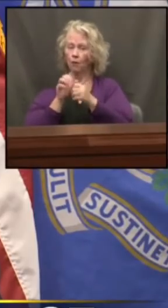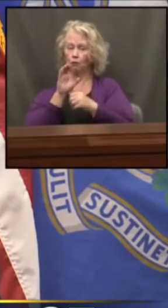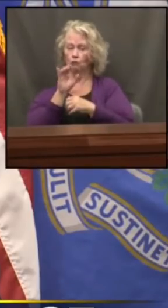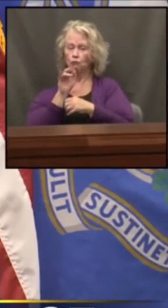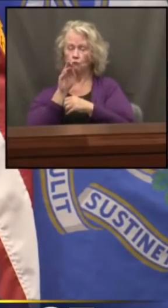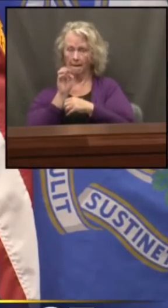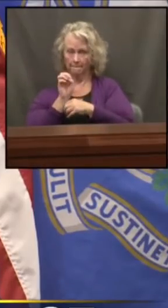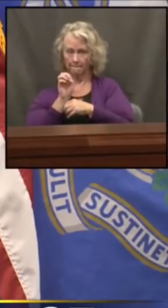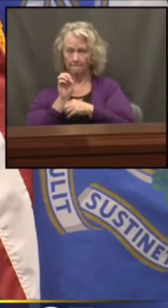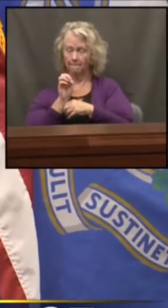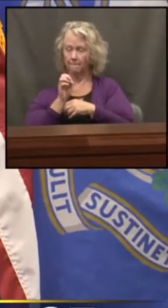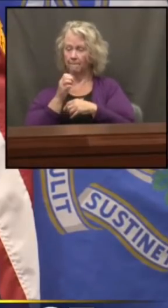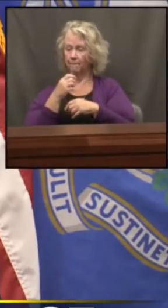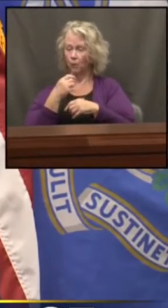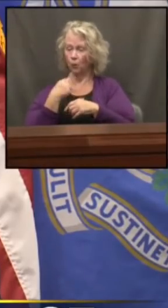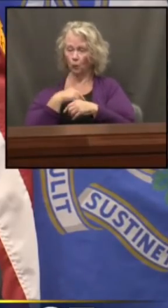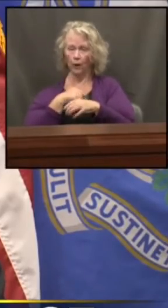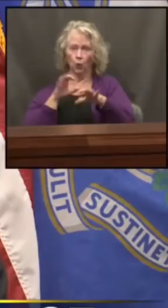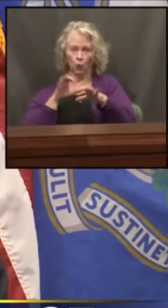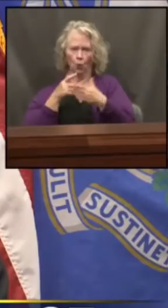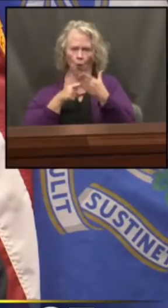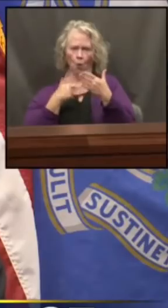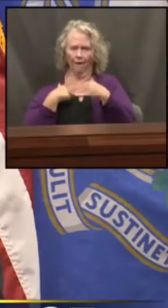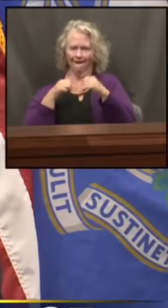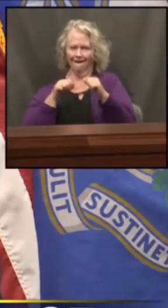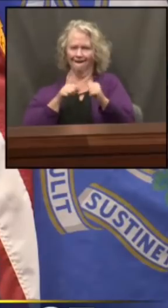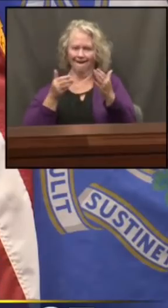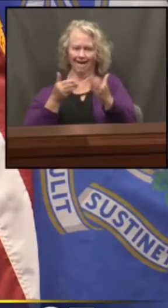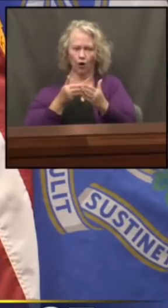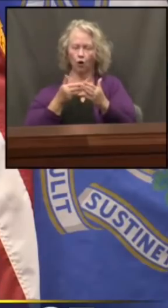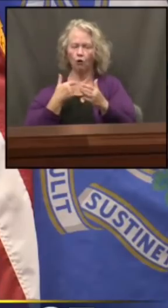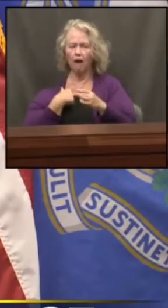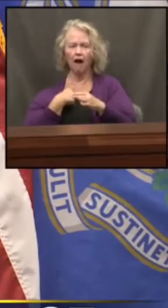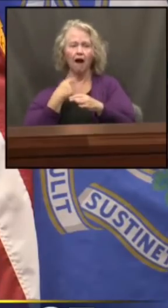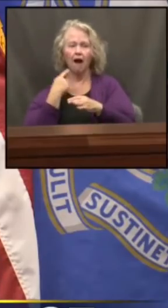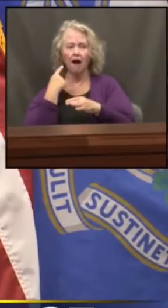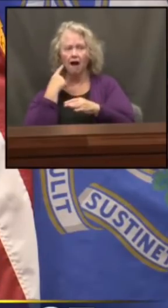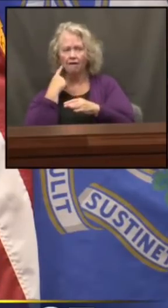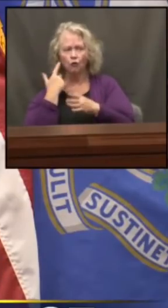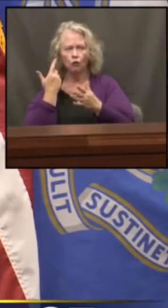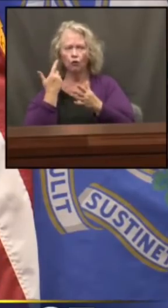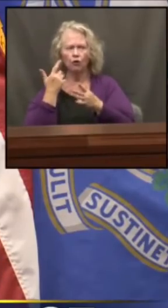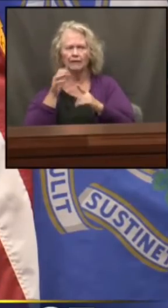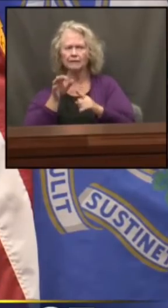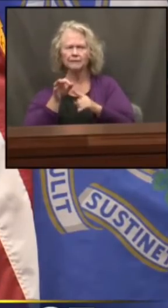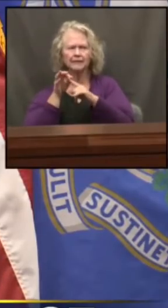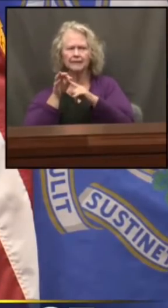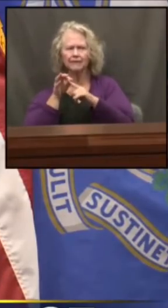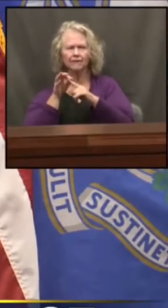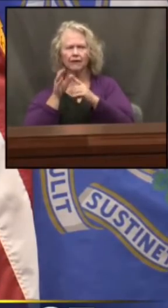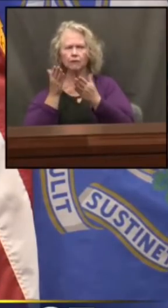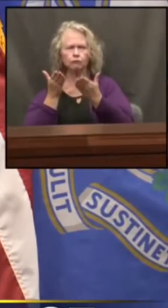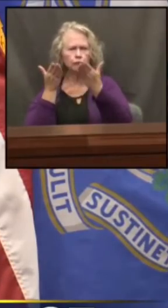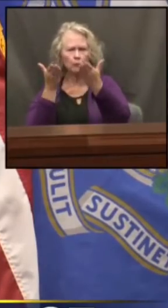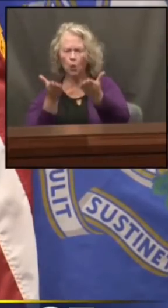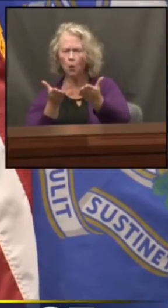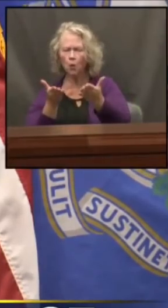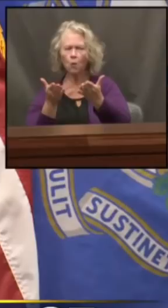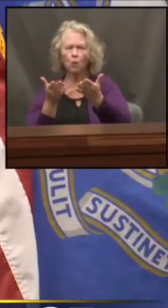do here. I haven't heard any specific proposals that anybody wanted to discuss that require a full